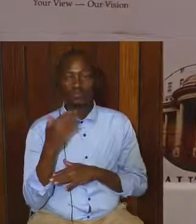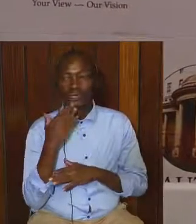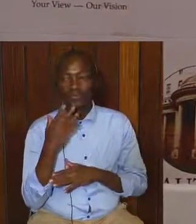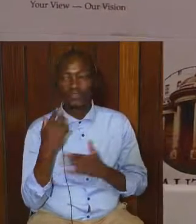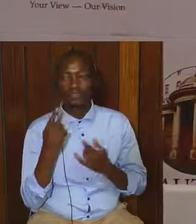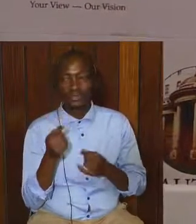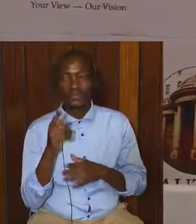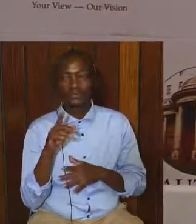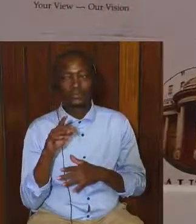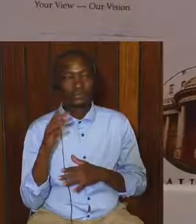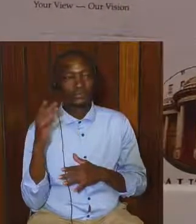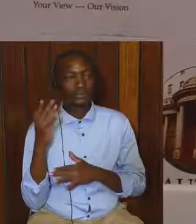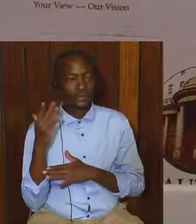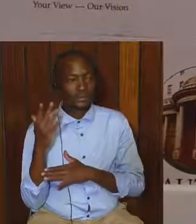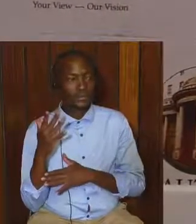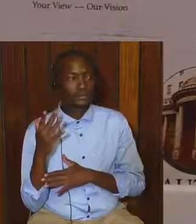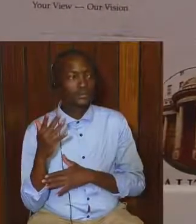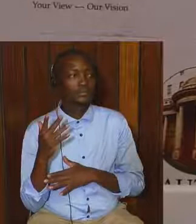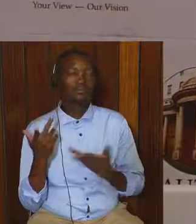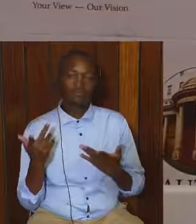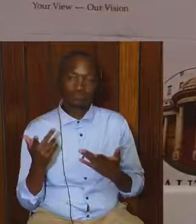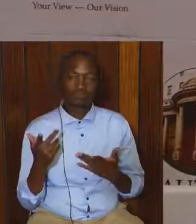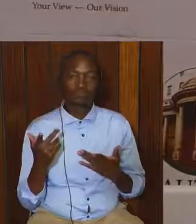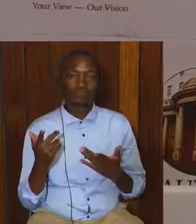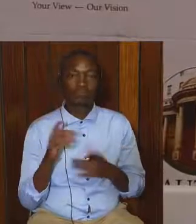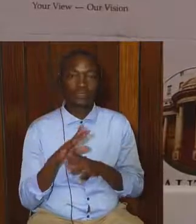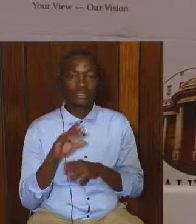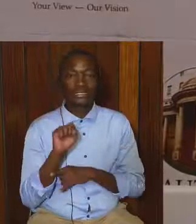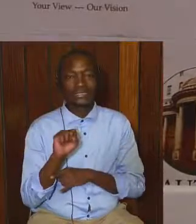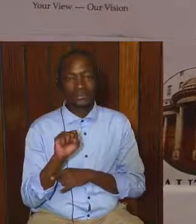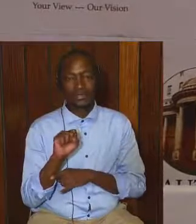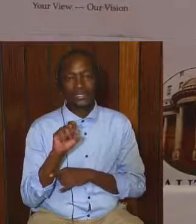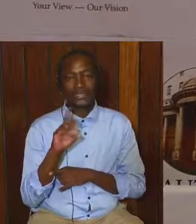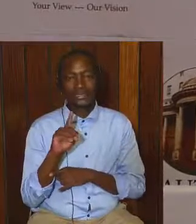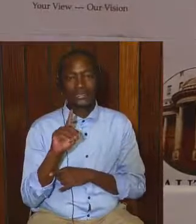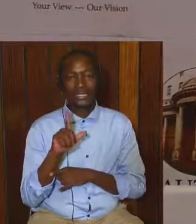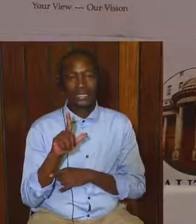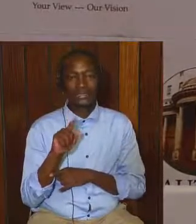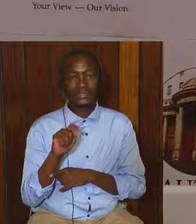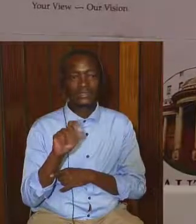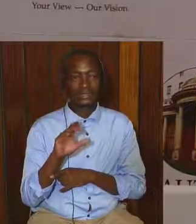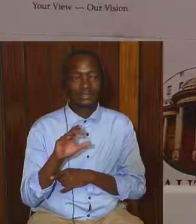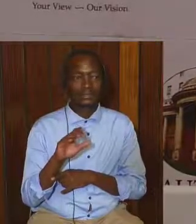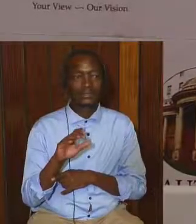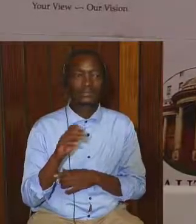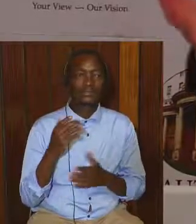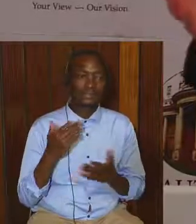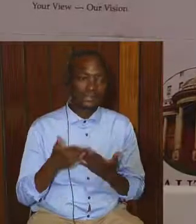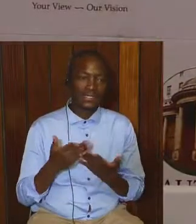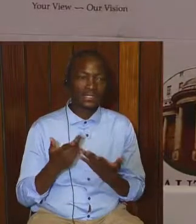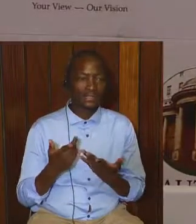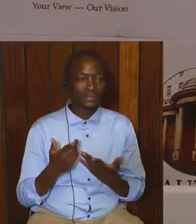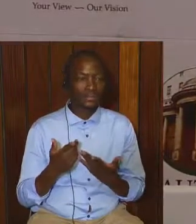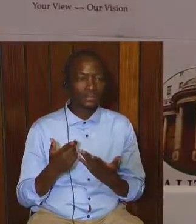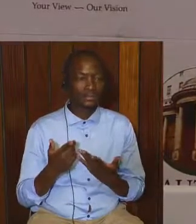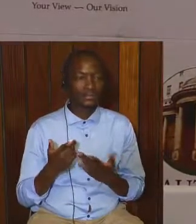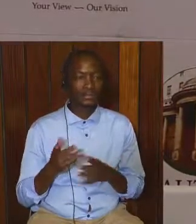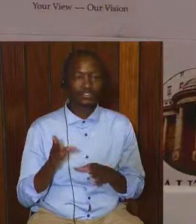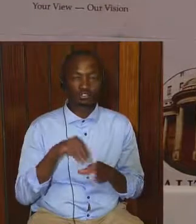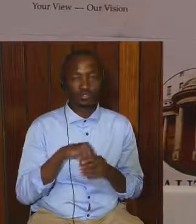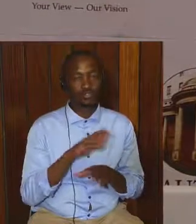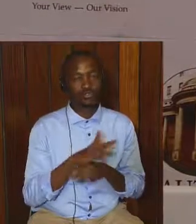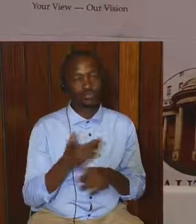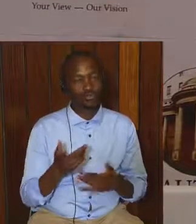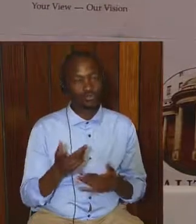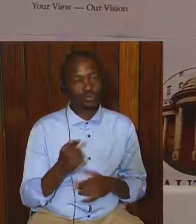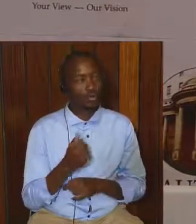doing the Vereeniging Intermodal and then the Sebokeng DLTC, if they could then join you, or